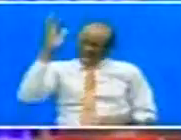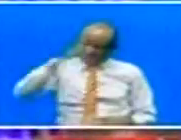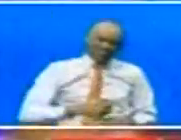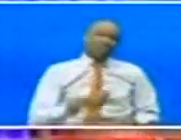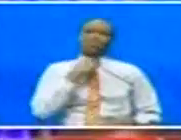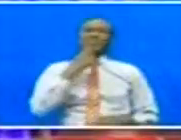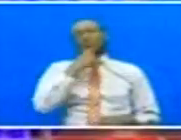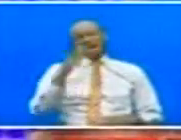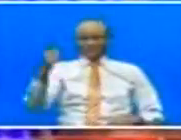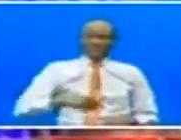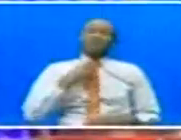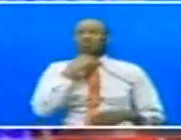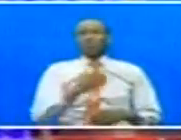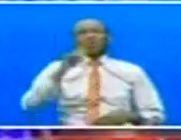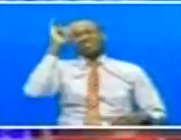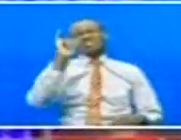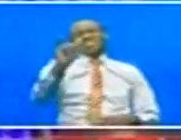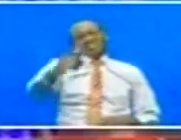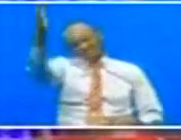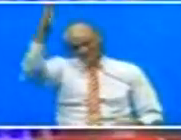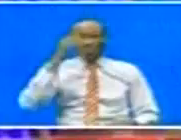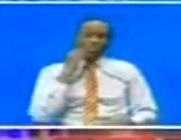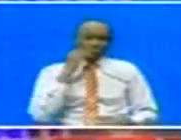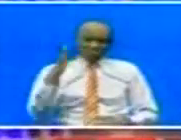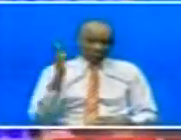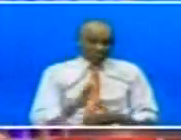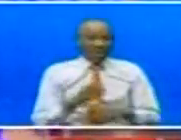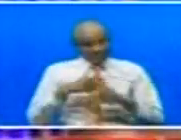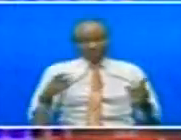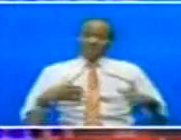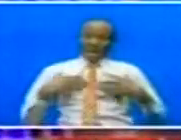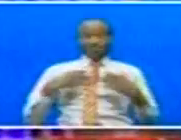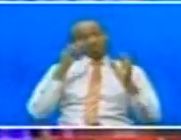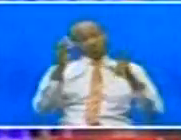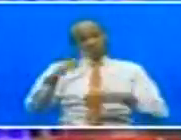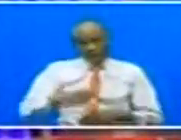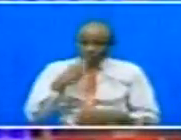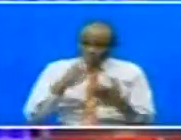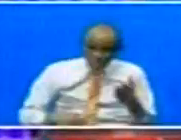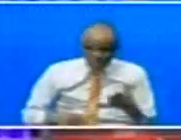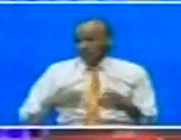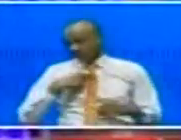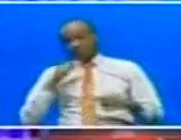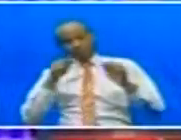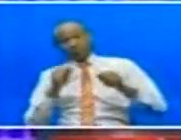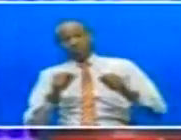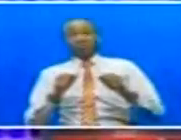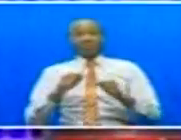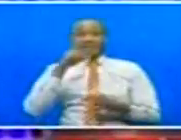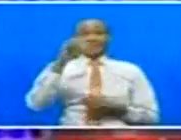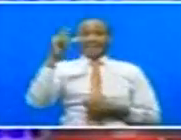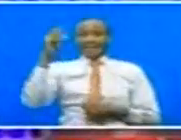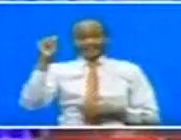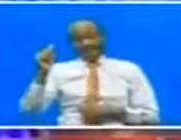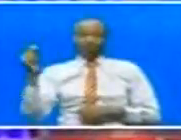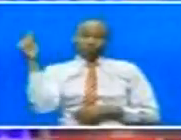to come. If you don't want to come, please stay at home. Yeah. But I'll be happy if they come and say, oh, now we can allow Delta to fly